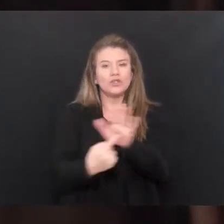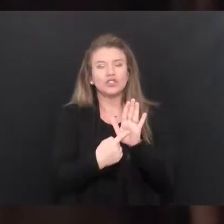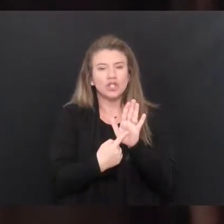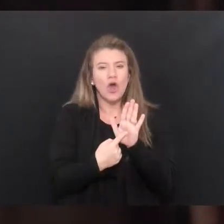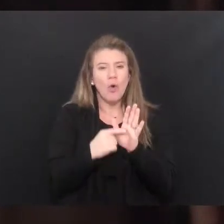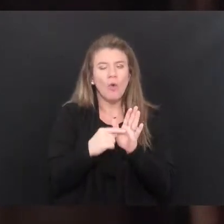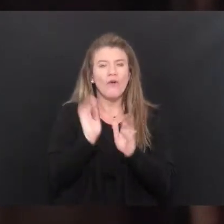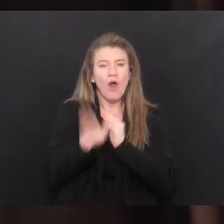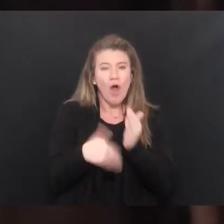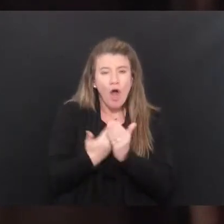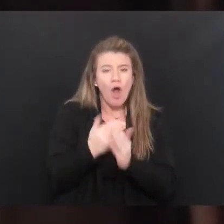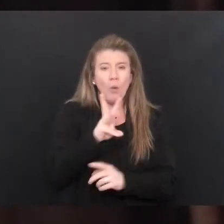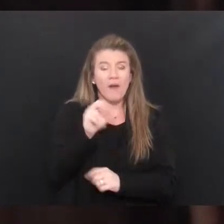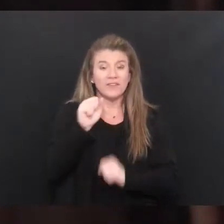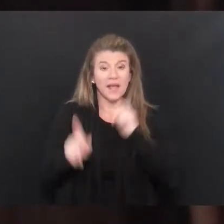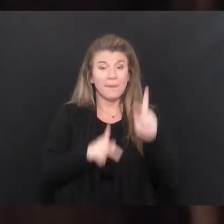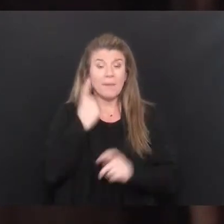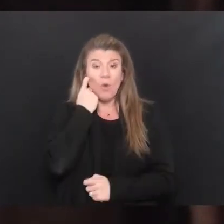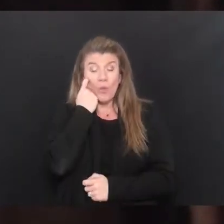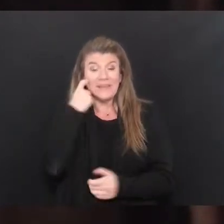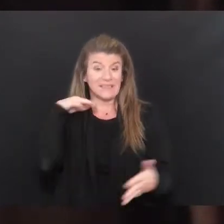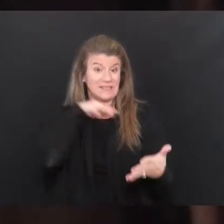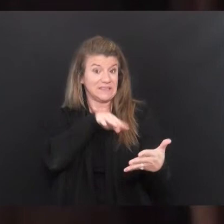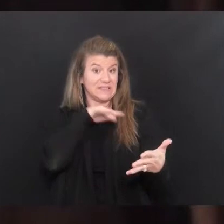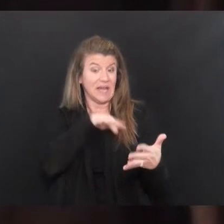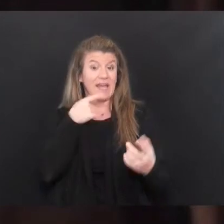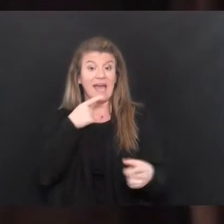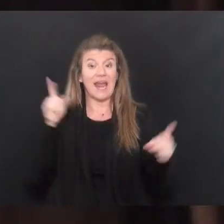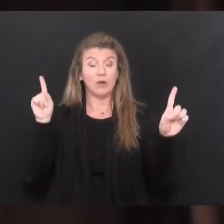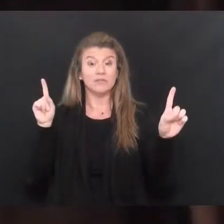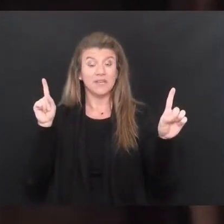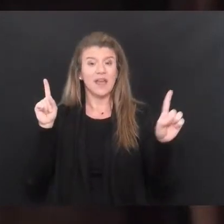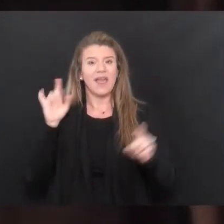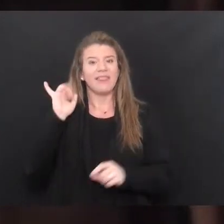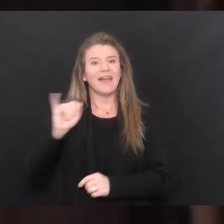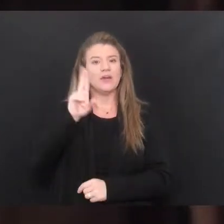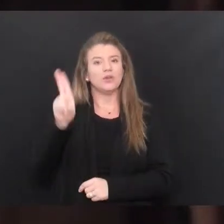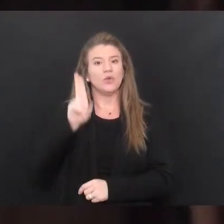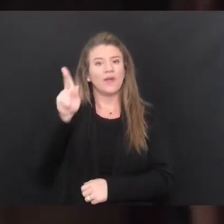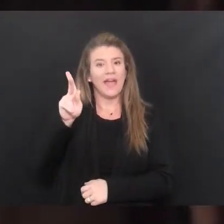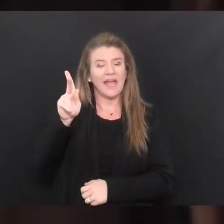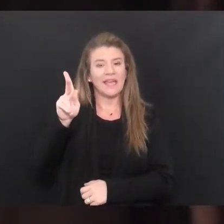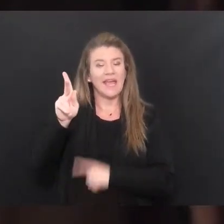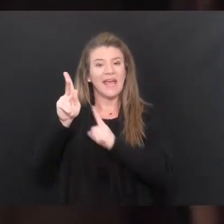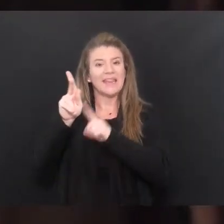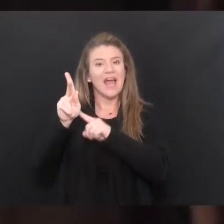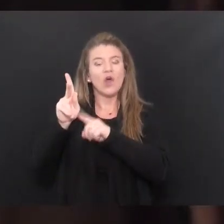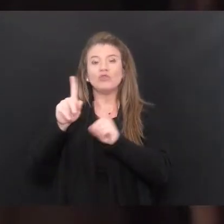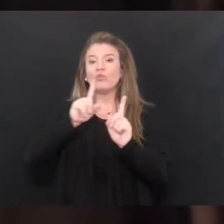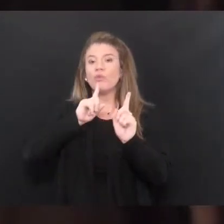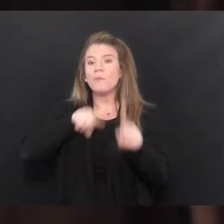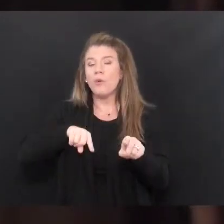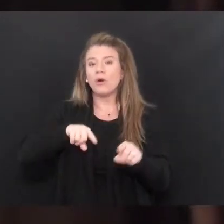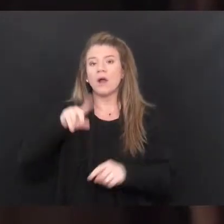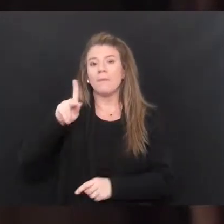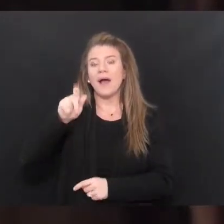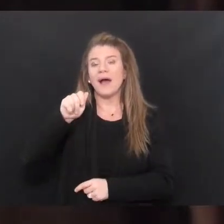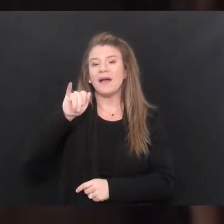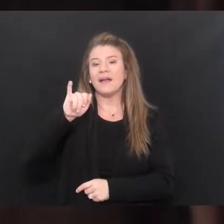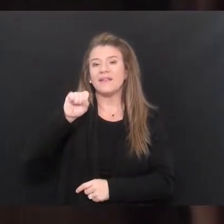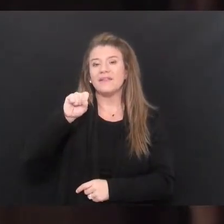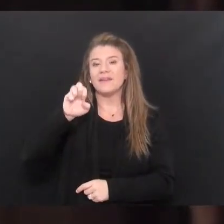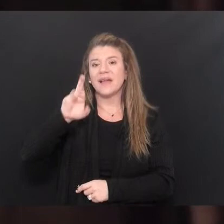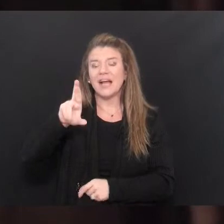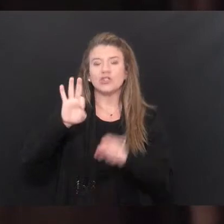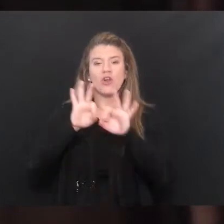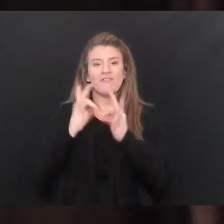is there was a recent study that came out in the United Kingdom that was reported by the Kaiser Family